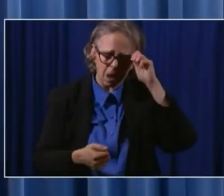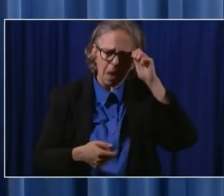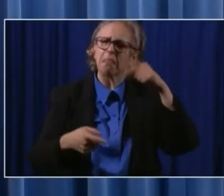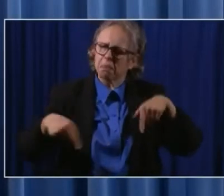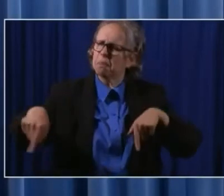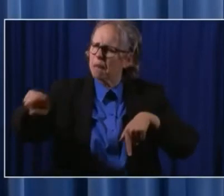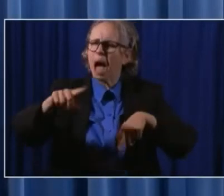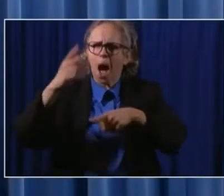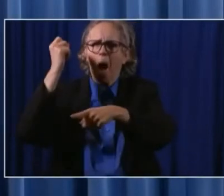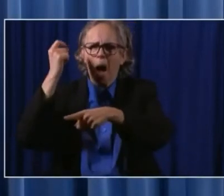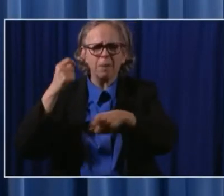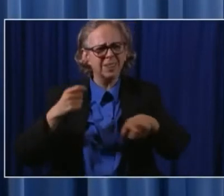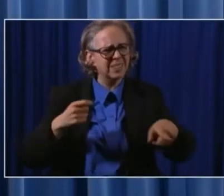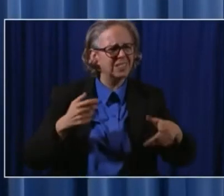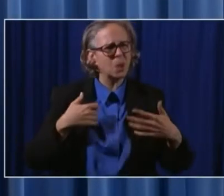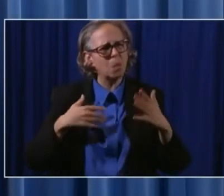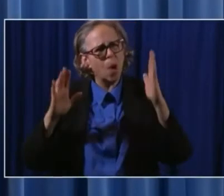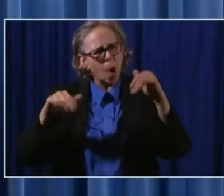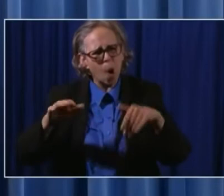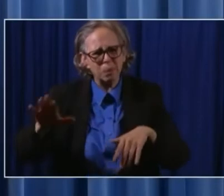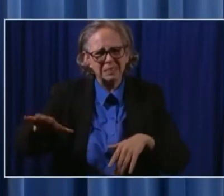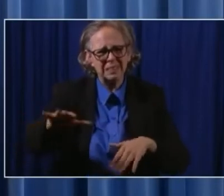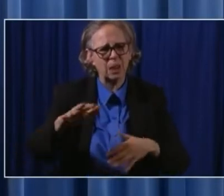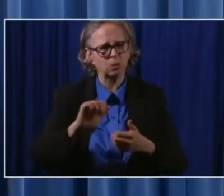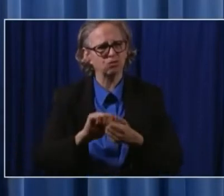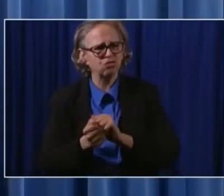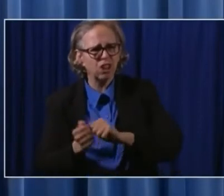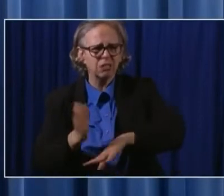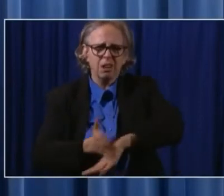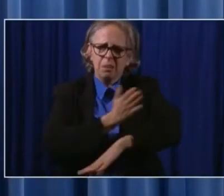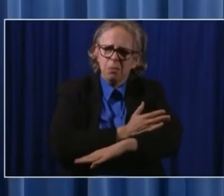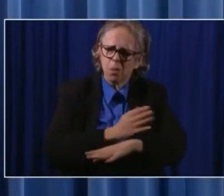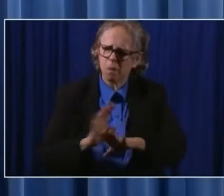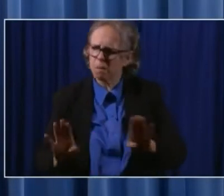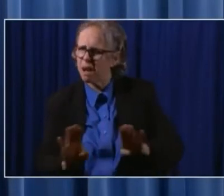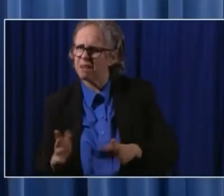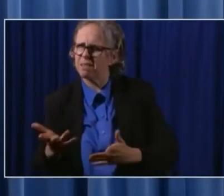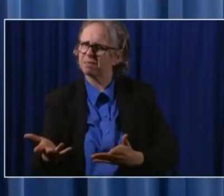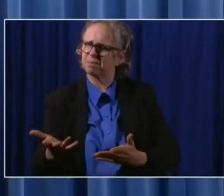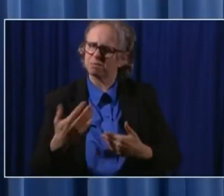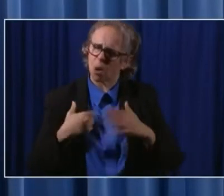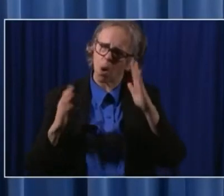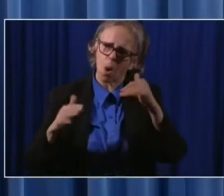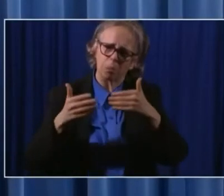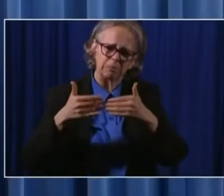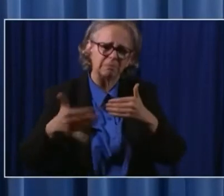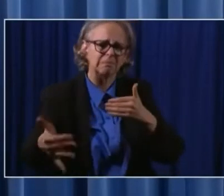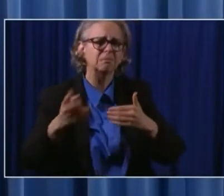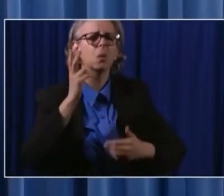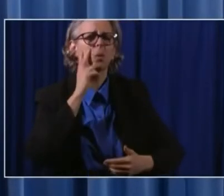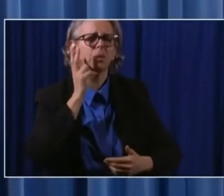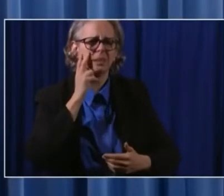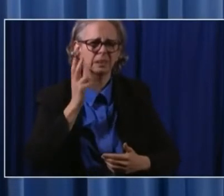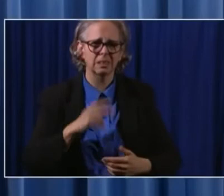to seeing that carried out. We want the rules carried out, the rules that allow people to be as safe as they